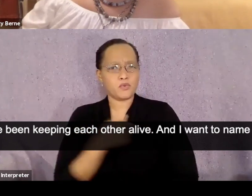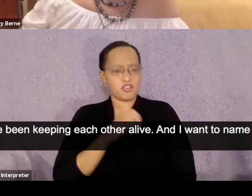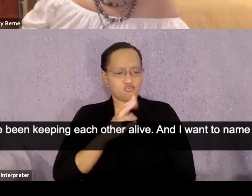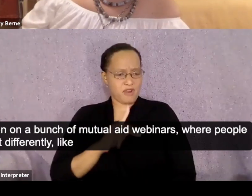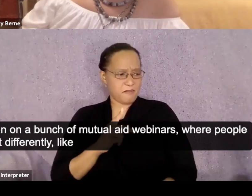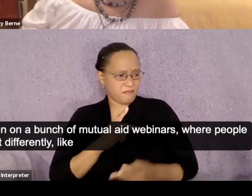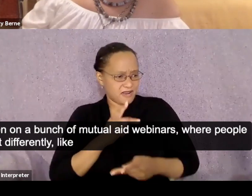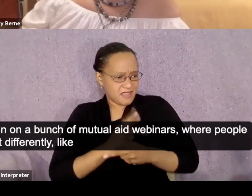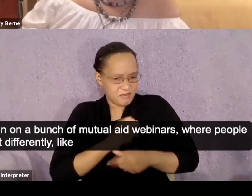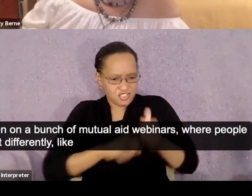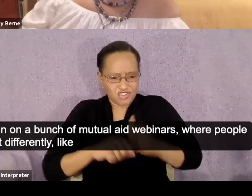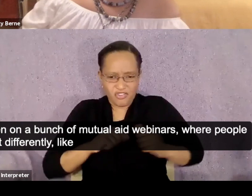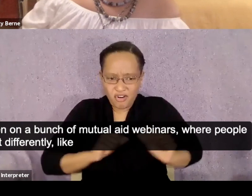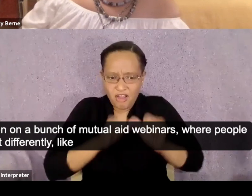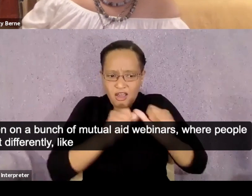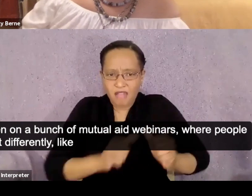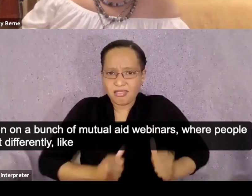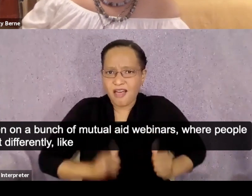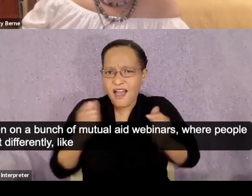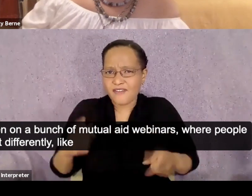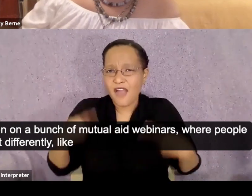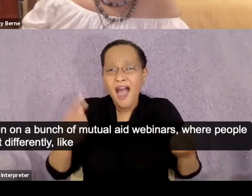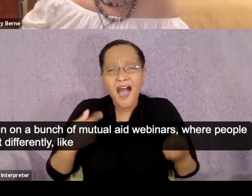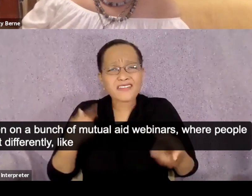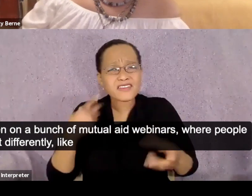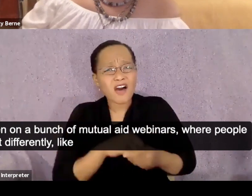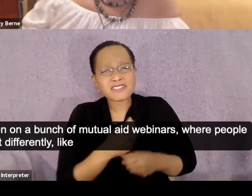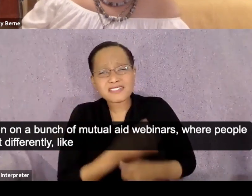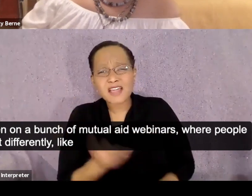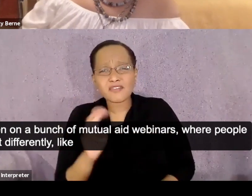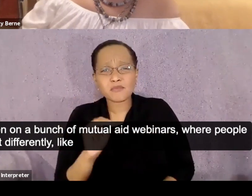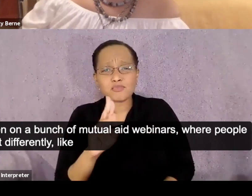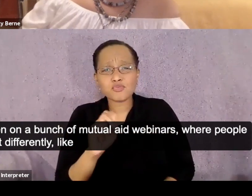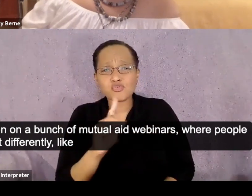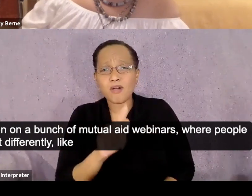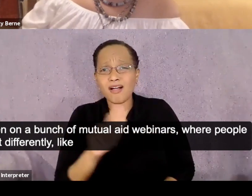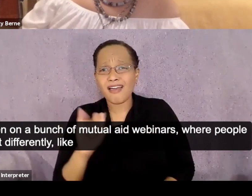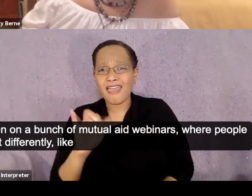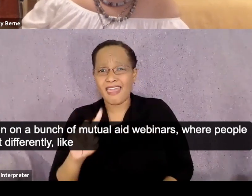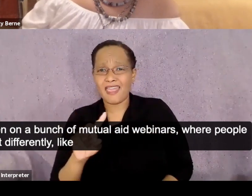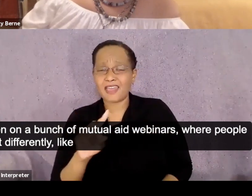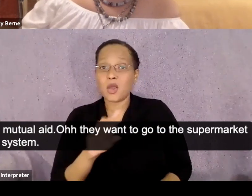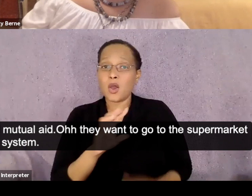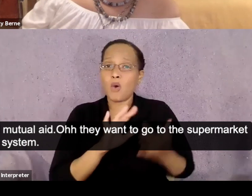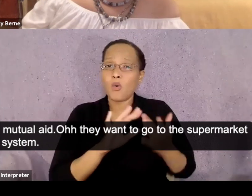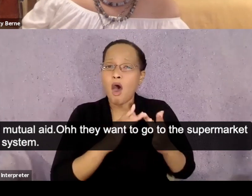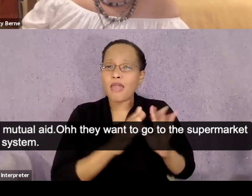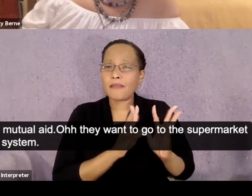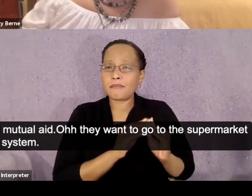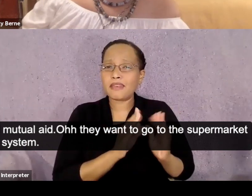us. You know, I've been on a bunch of mutual aid webinars where people are like, how you do it? And I'm like, well, disabled people do it differently. Like, I